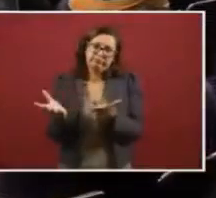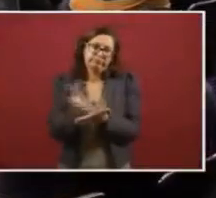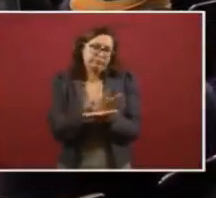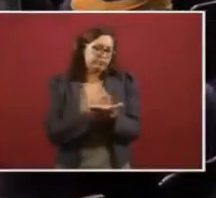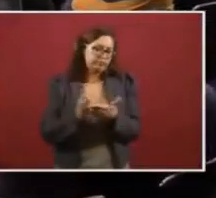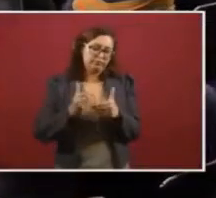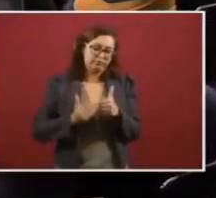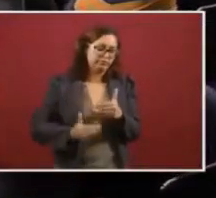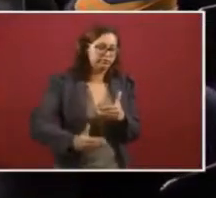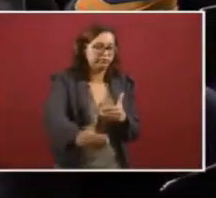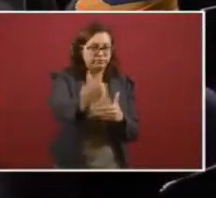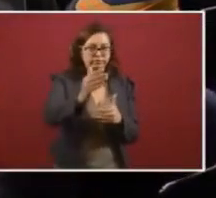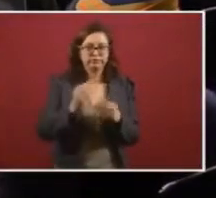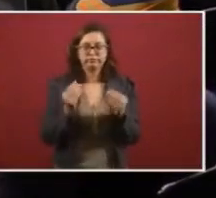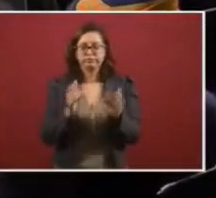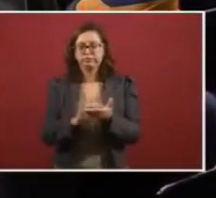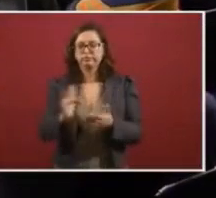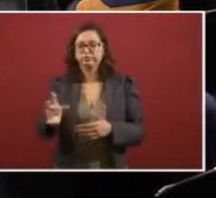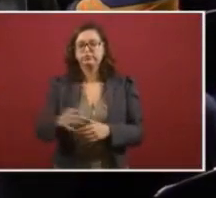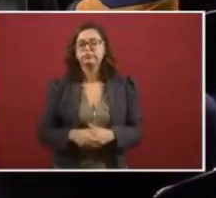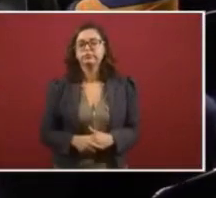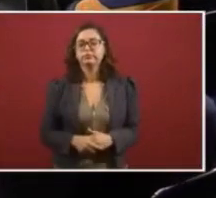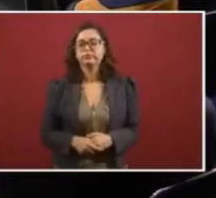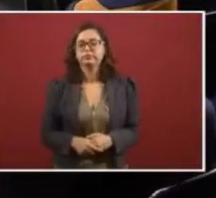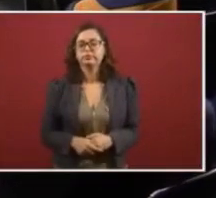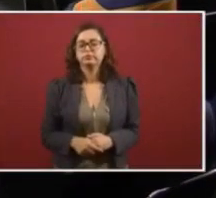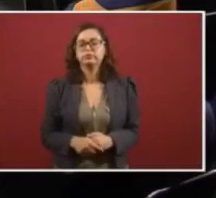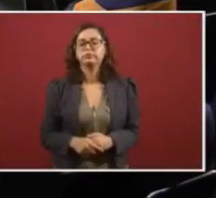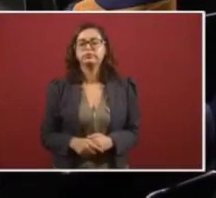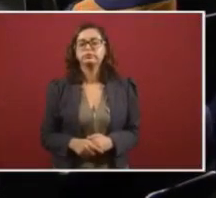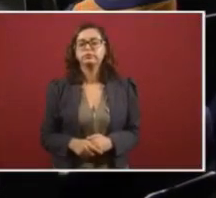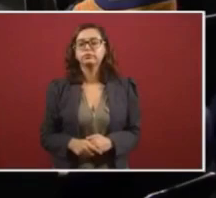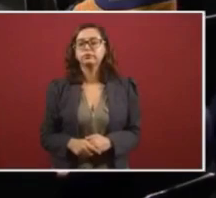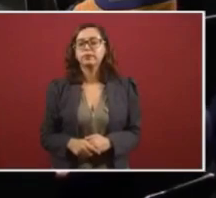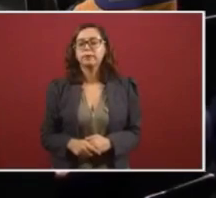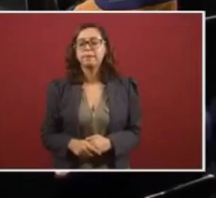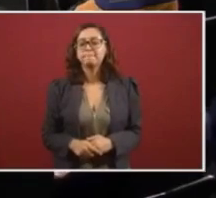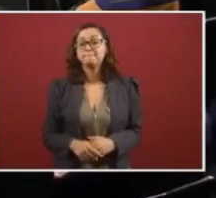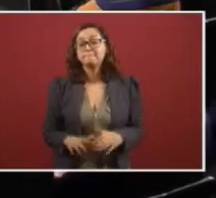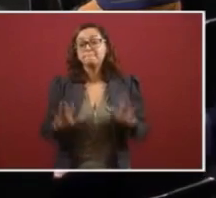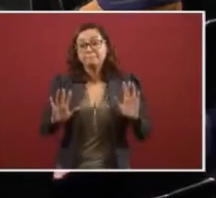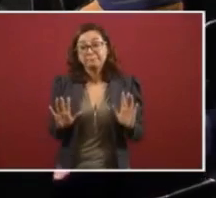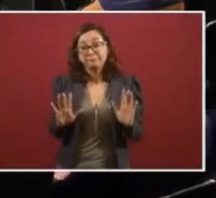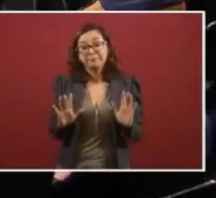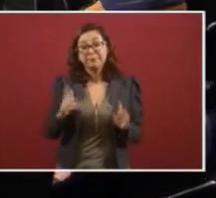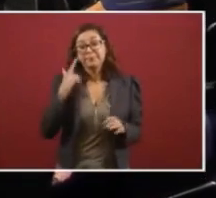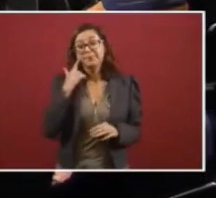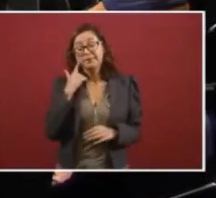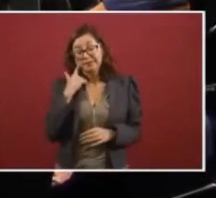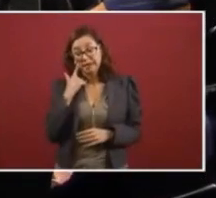the term, they will have a better gain.